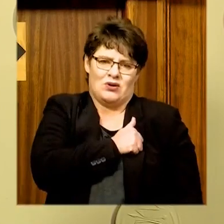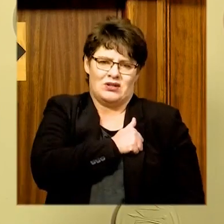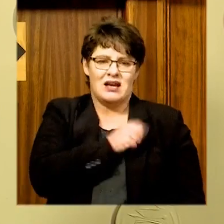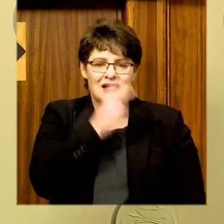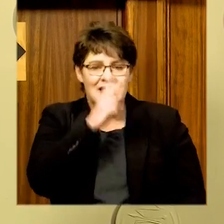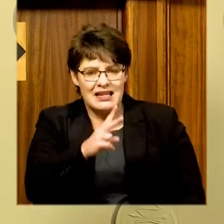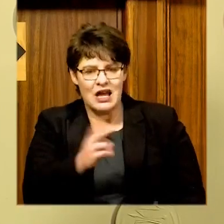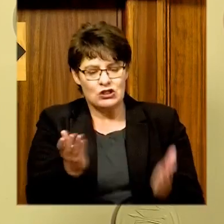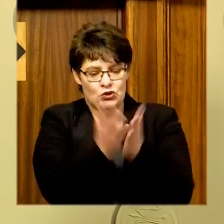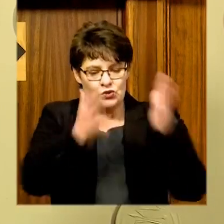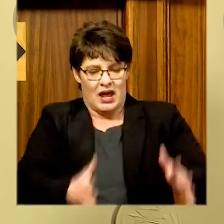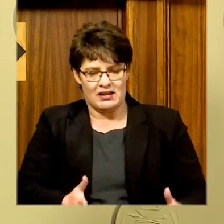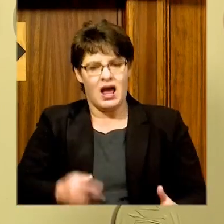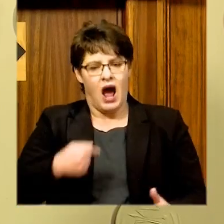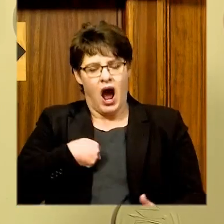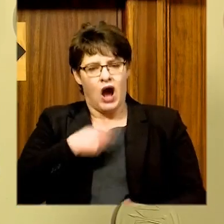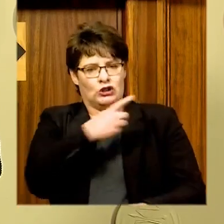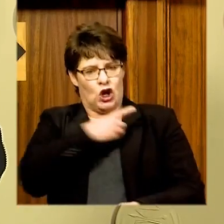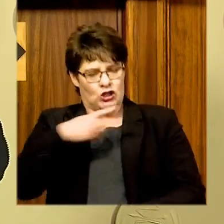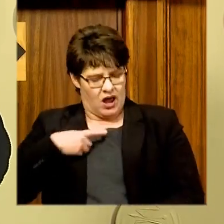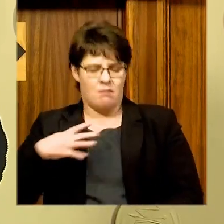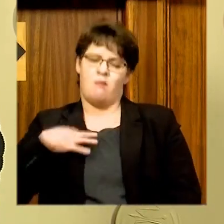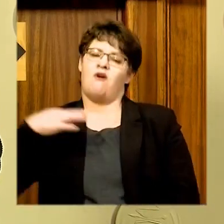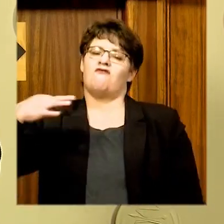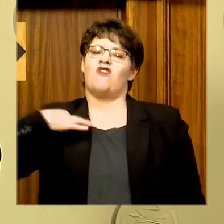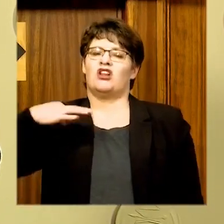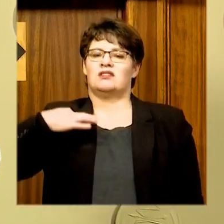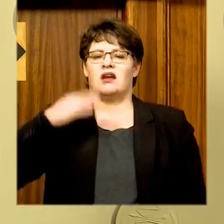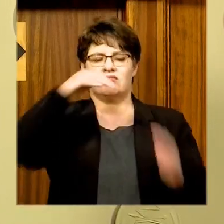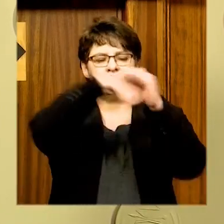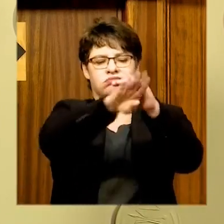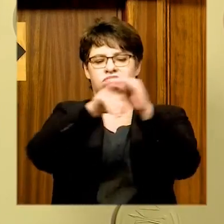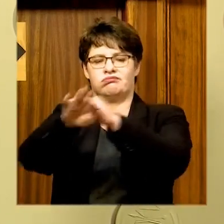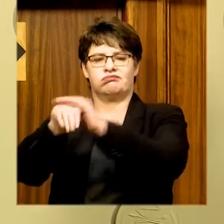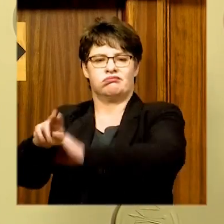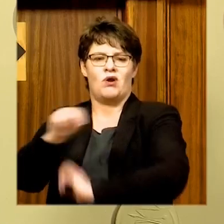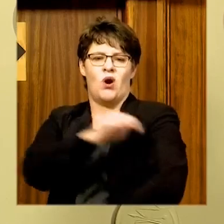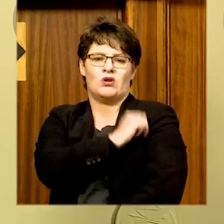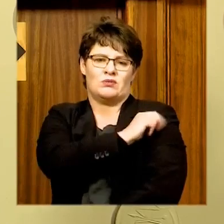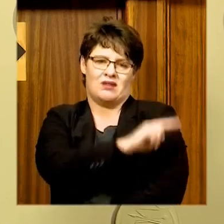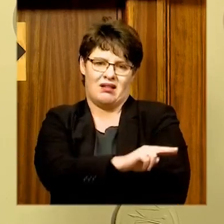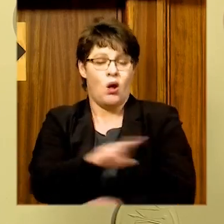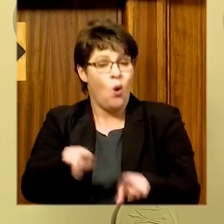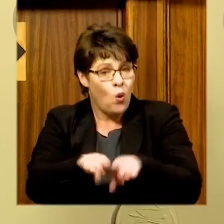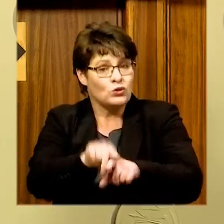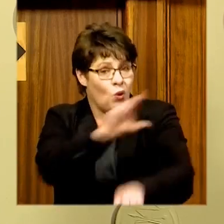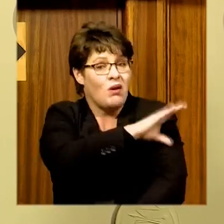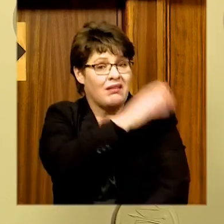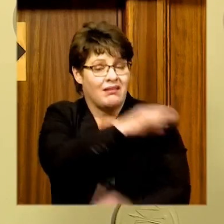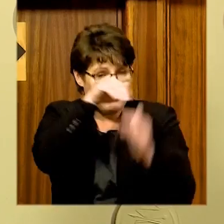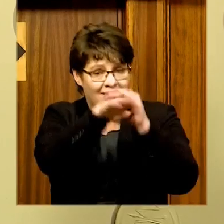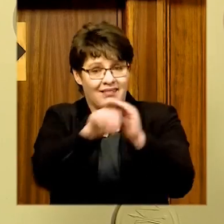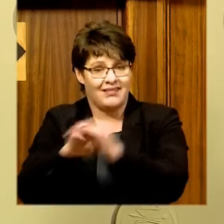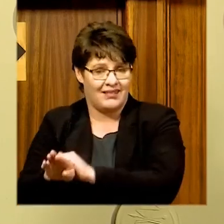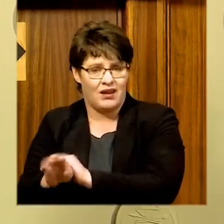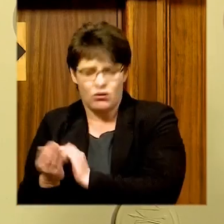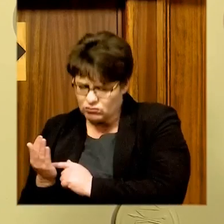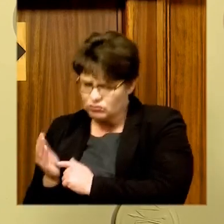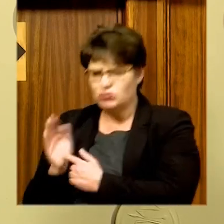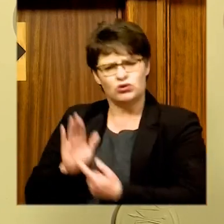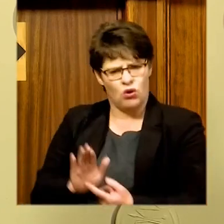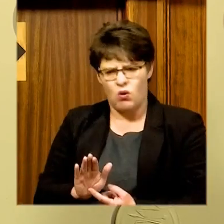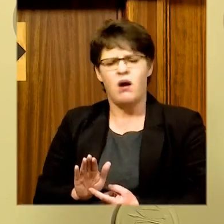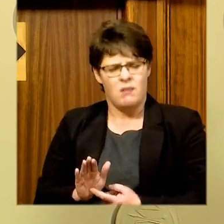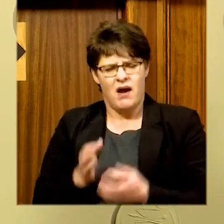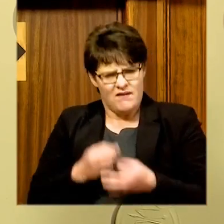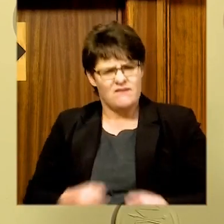medical students are volunteering at hospitals and clinics, exemplifying the